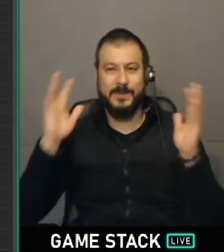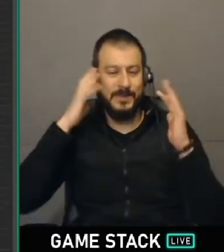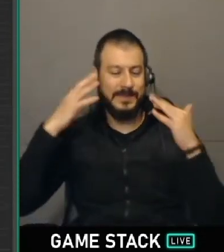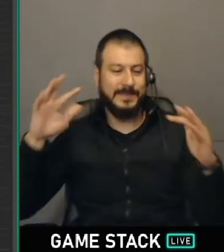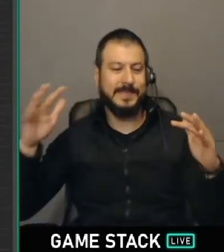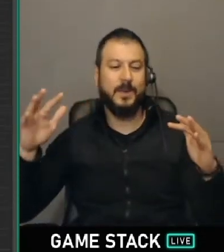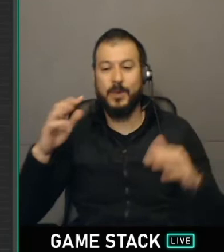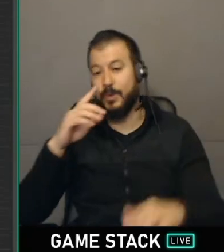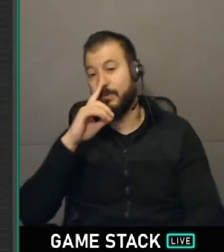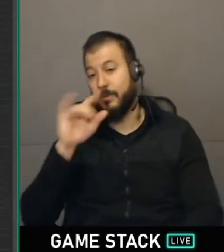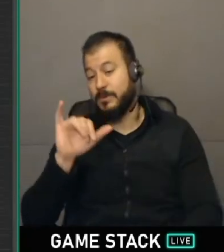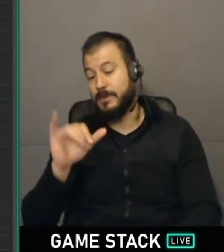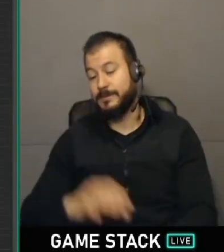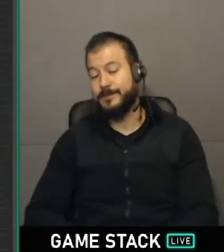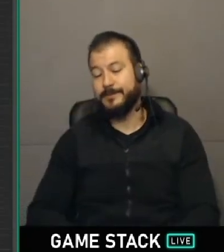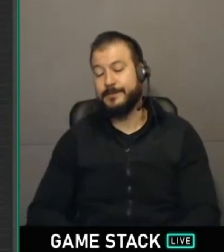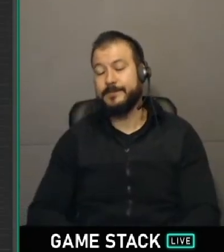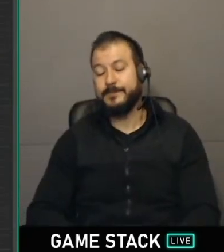looks.